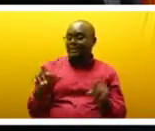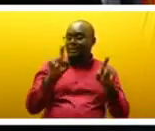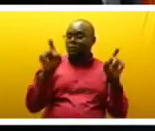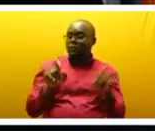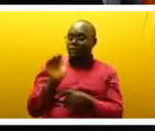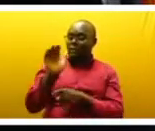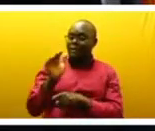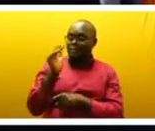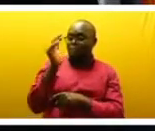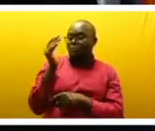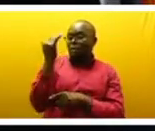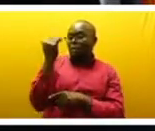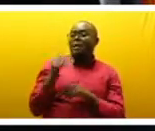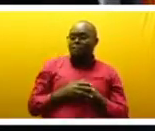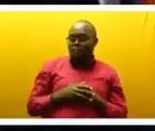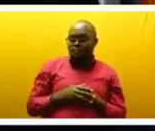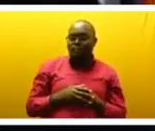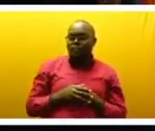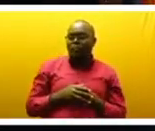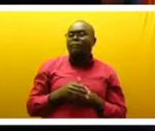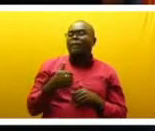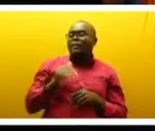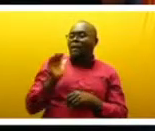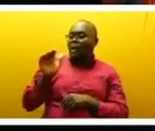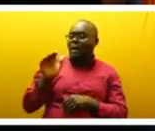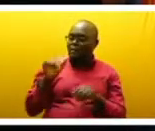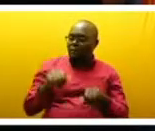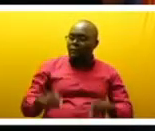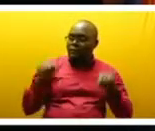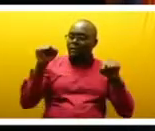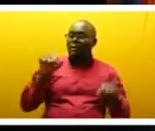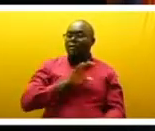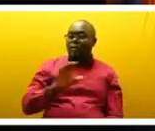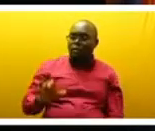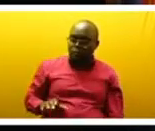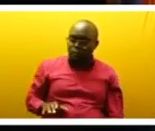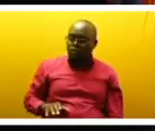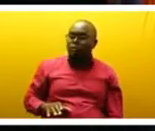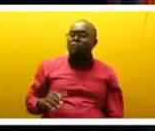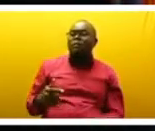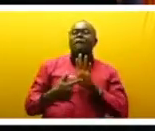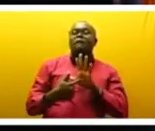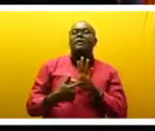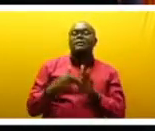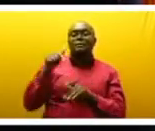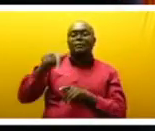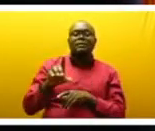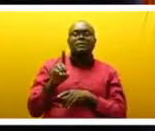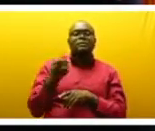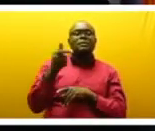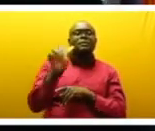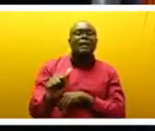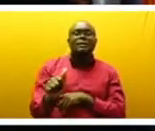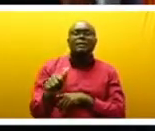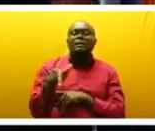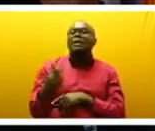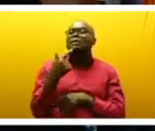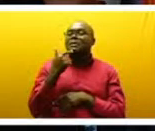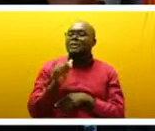say this because they were asked of the chairman of the commission. For example, this data, they now say is